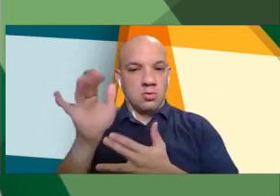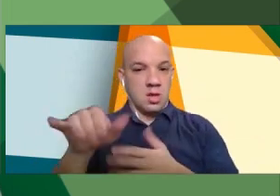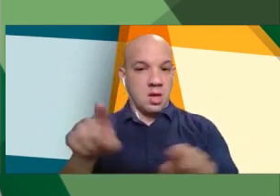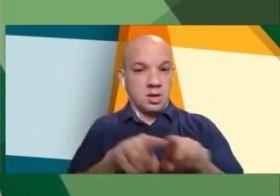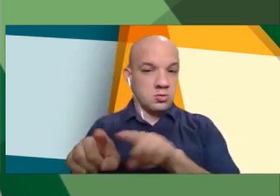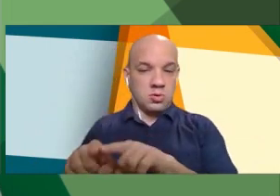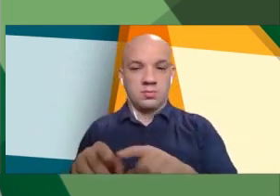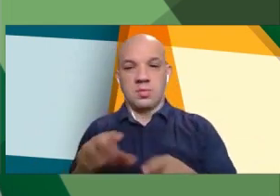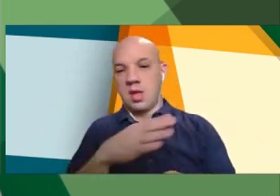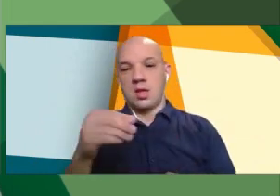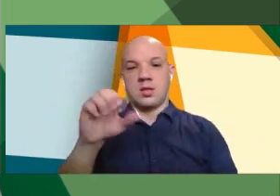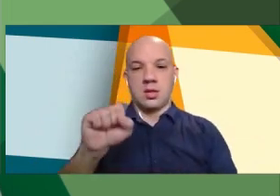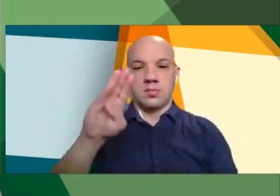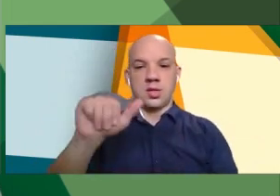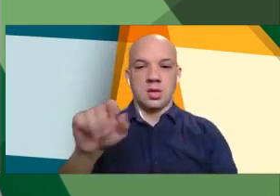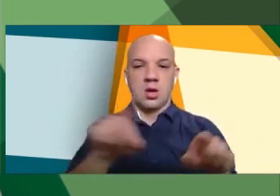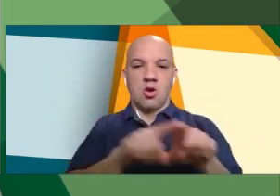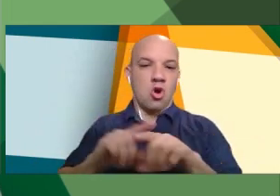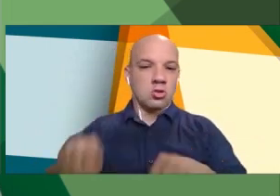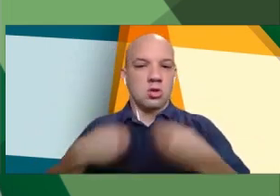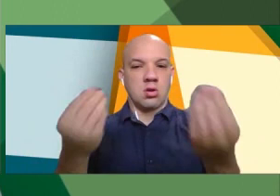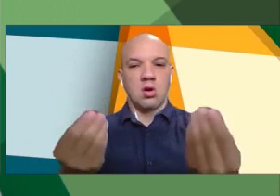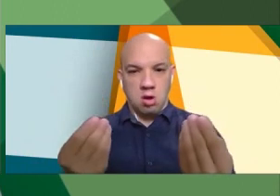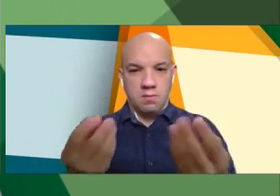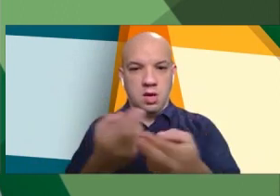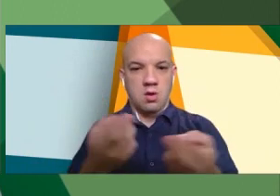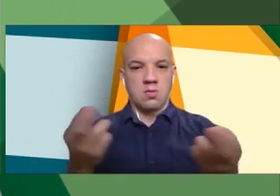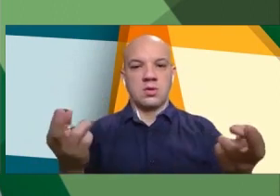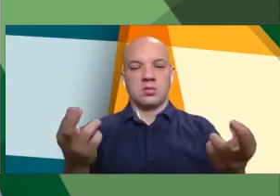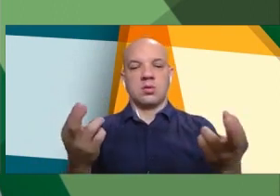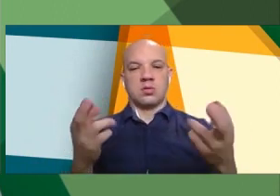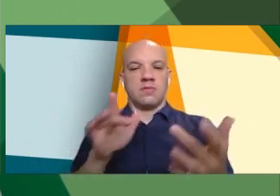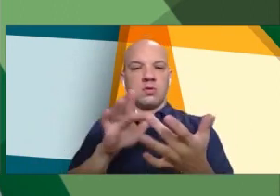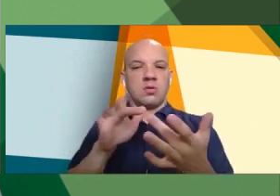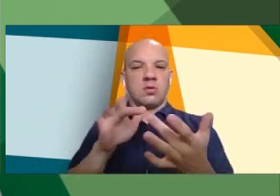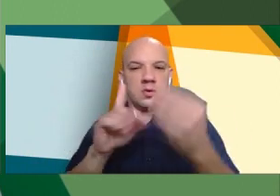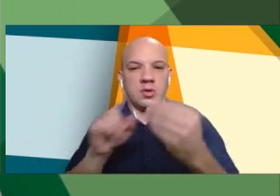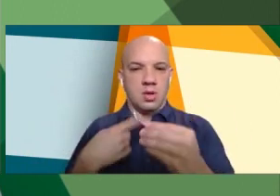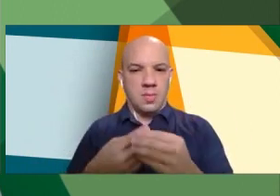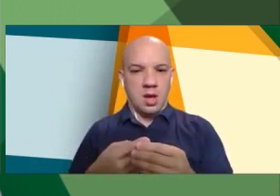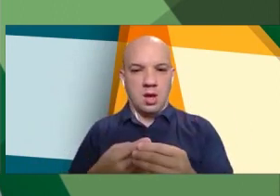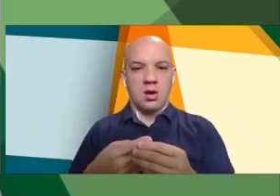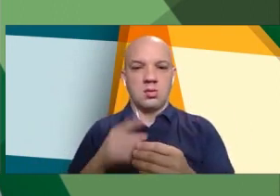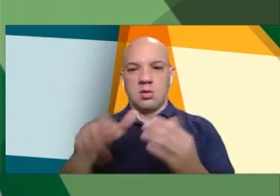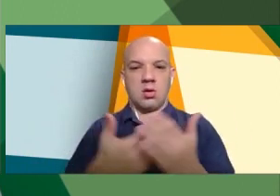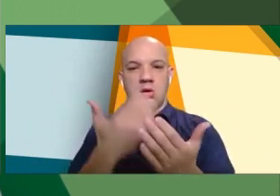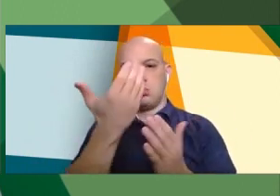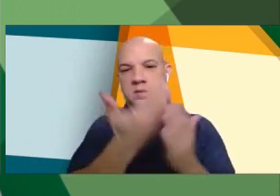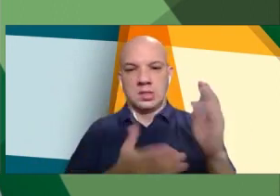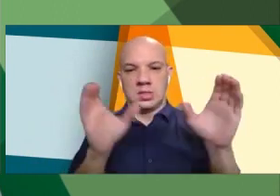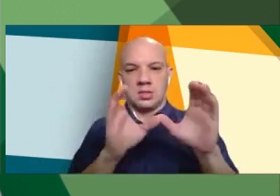SBA also offers a resource book with contact and information about all these certified businesses.